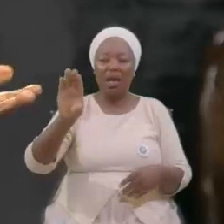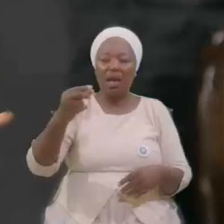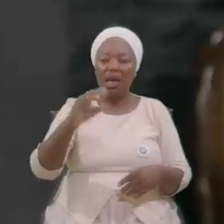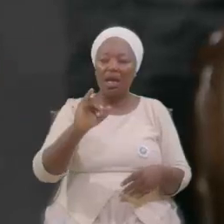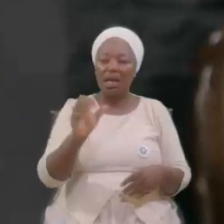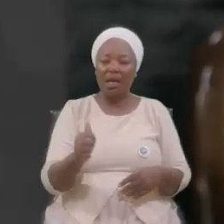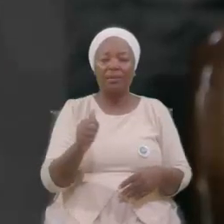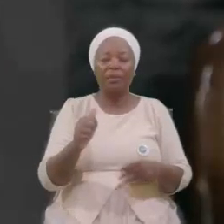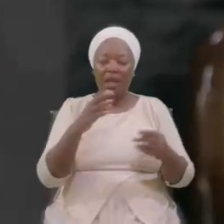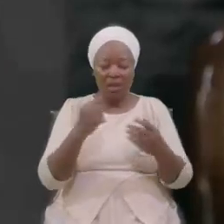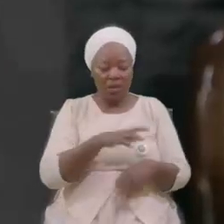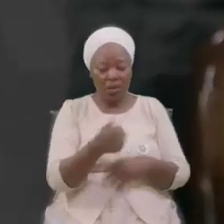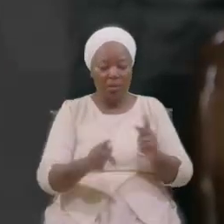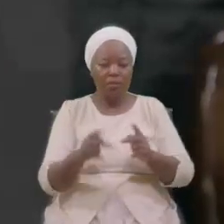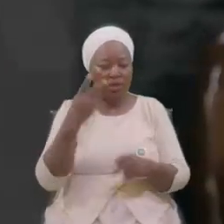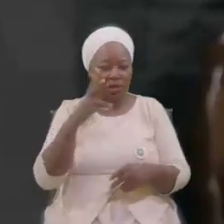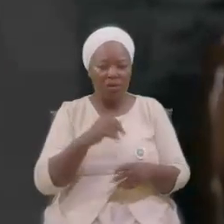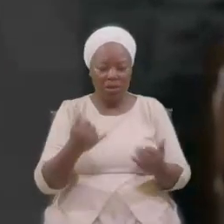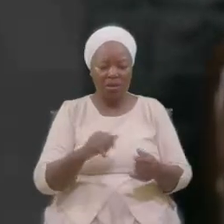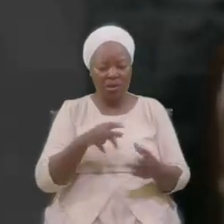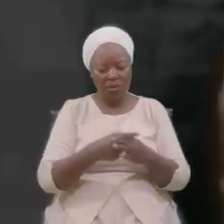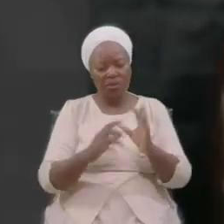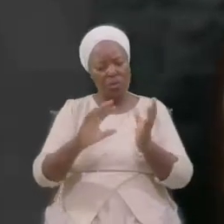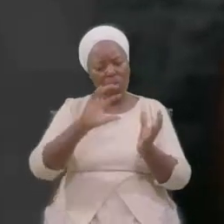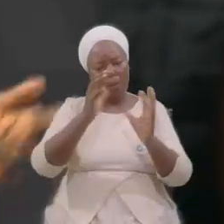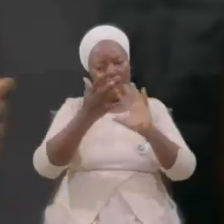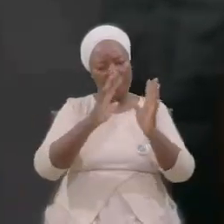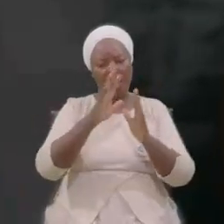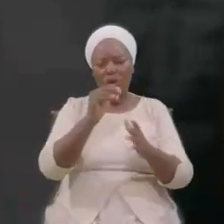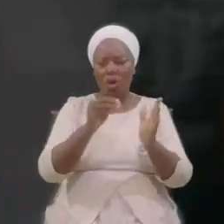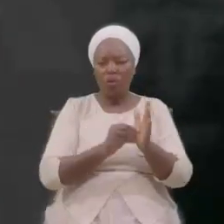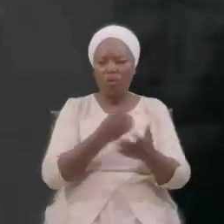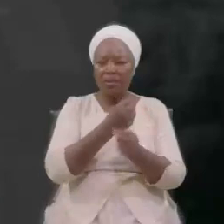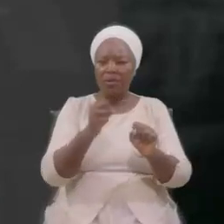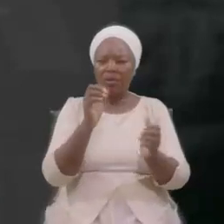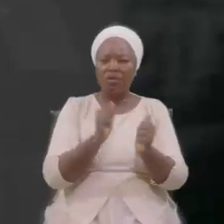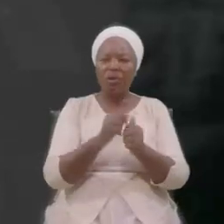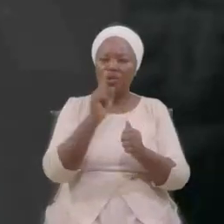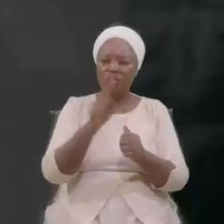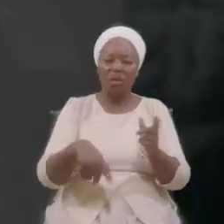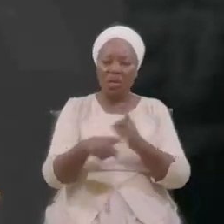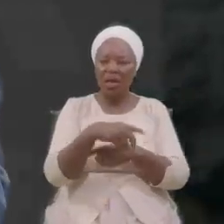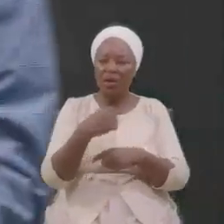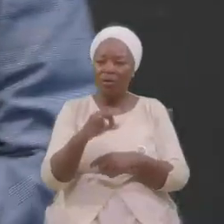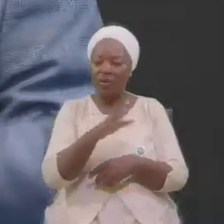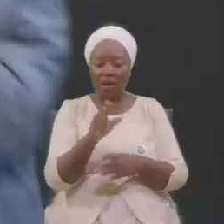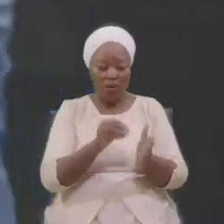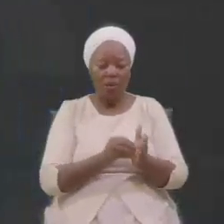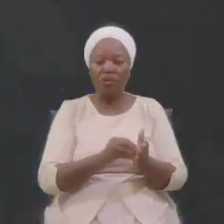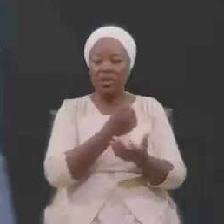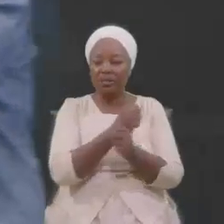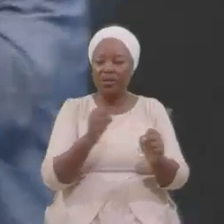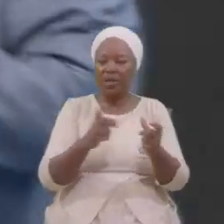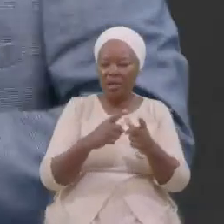begin to compare your salvation with what they call their own salvation. And they say